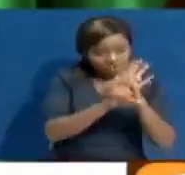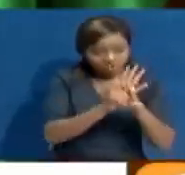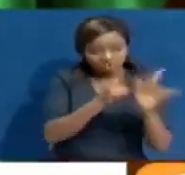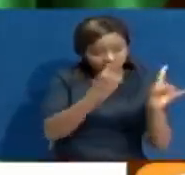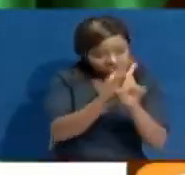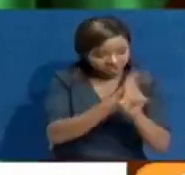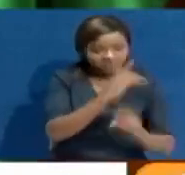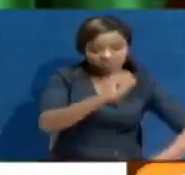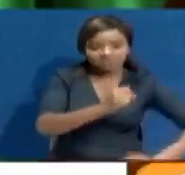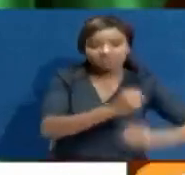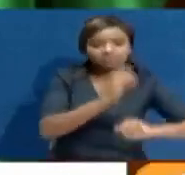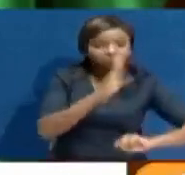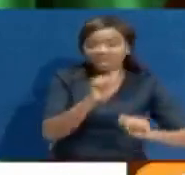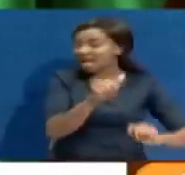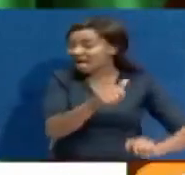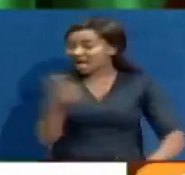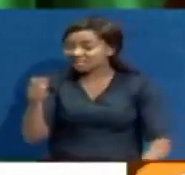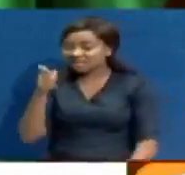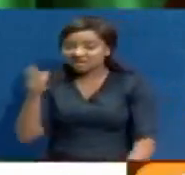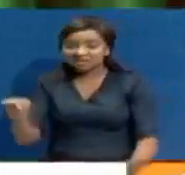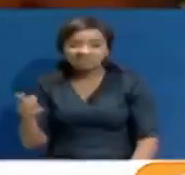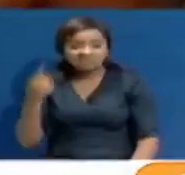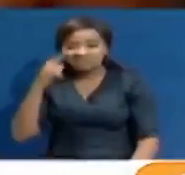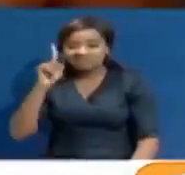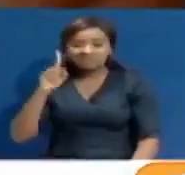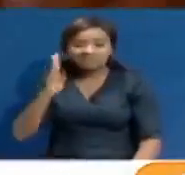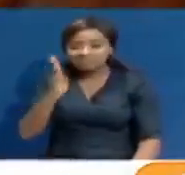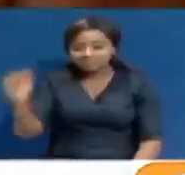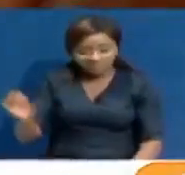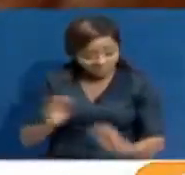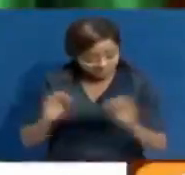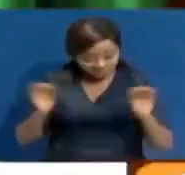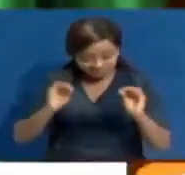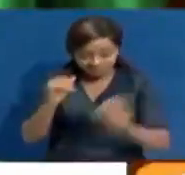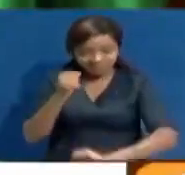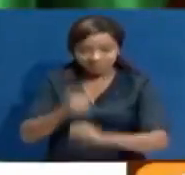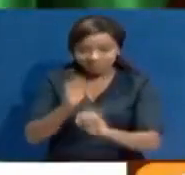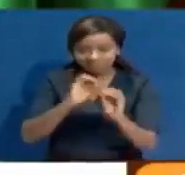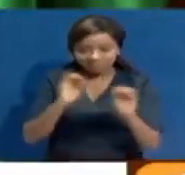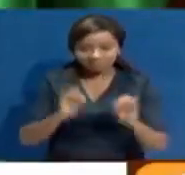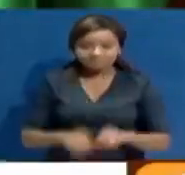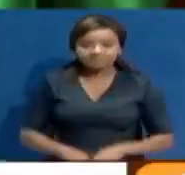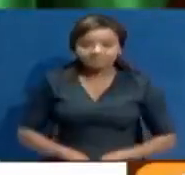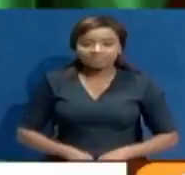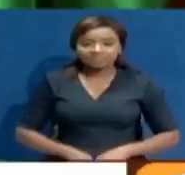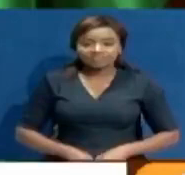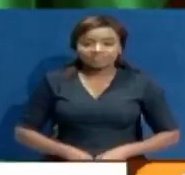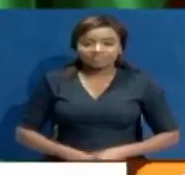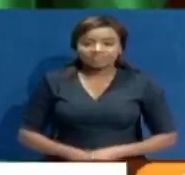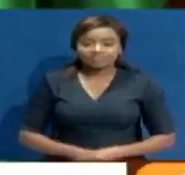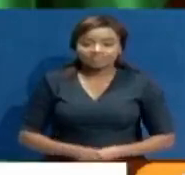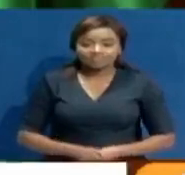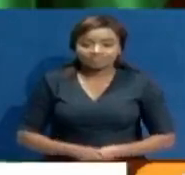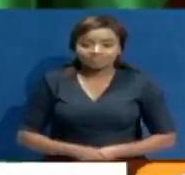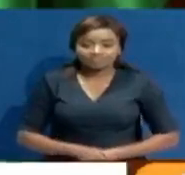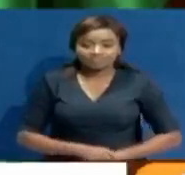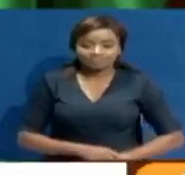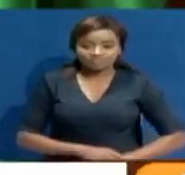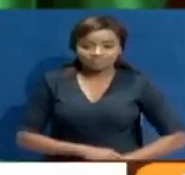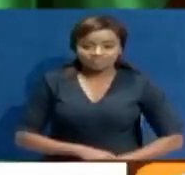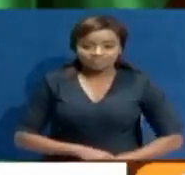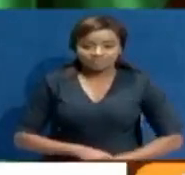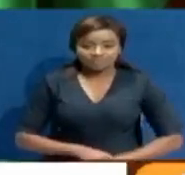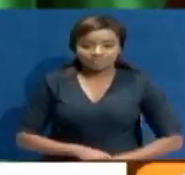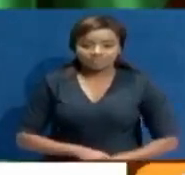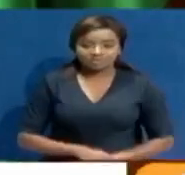the agriculture bills that they were talking of, it's already part of my priority anyway. In terms of other hustler-friendly bills, I'm